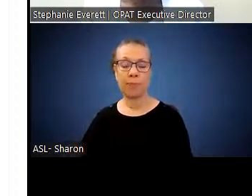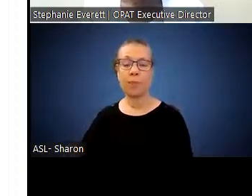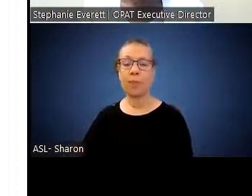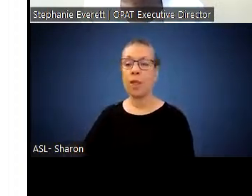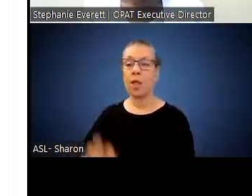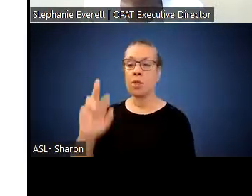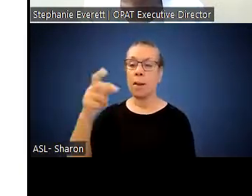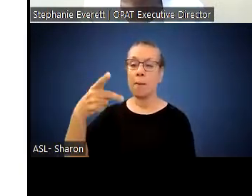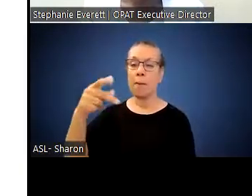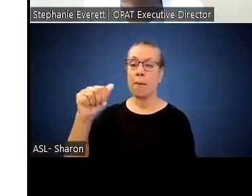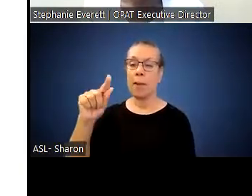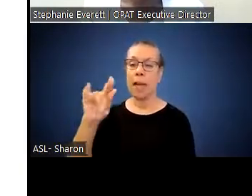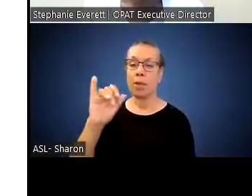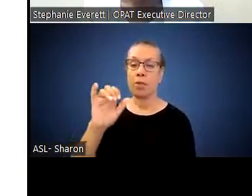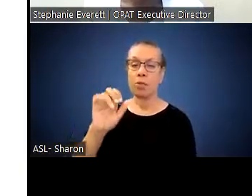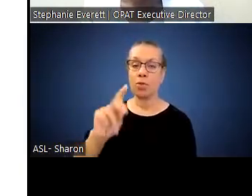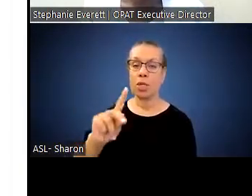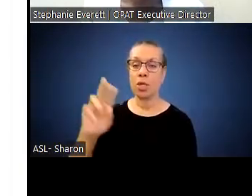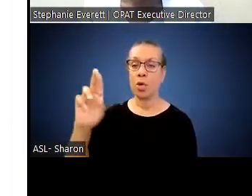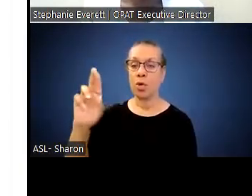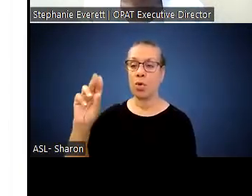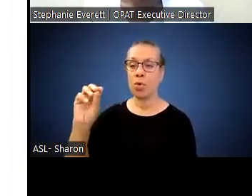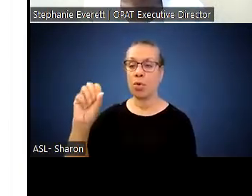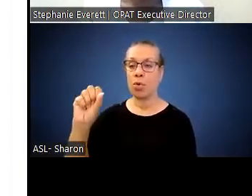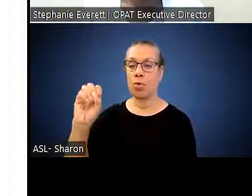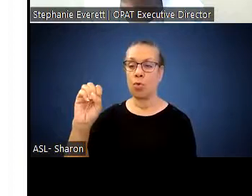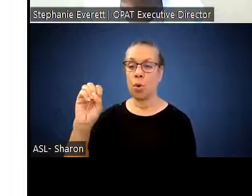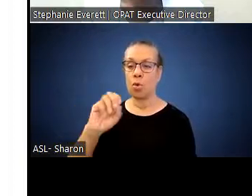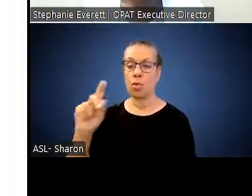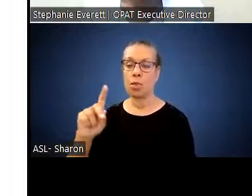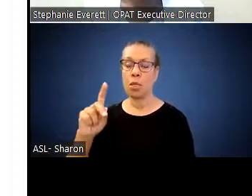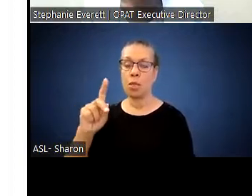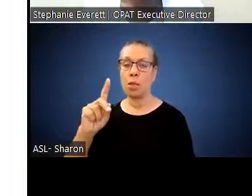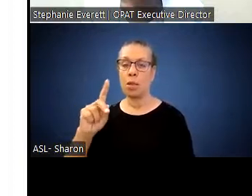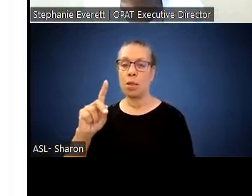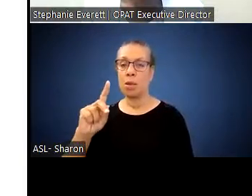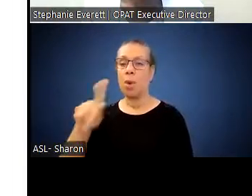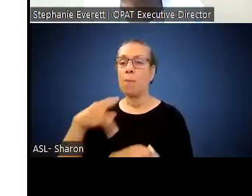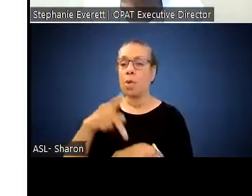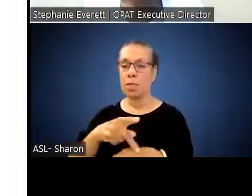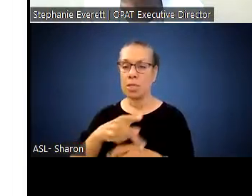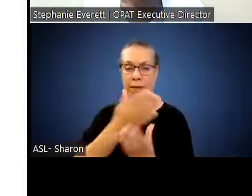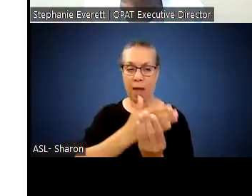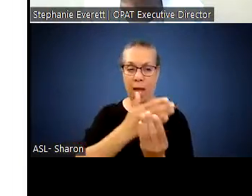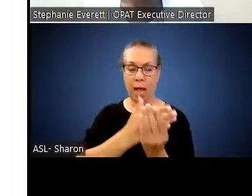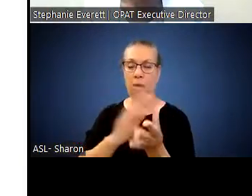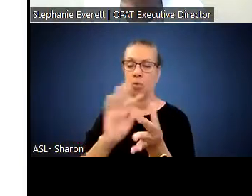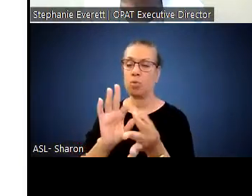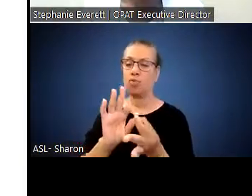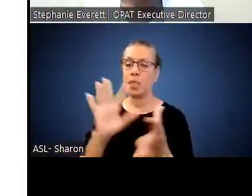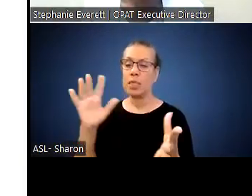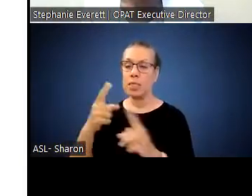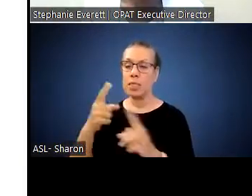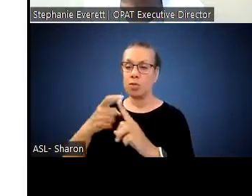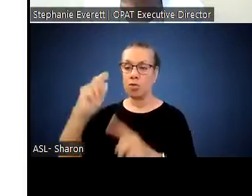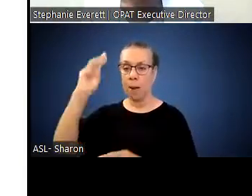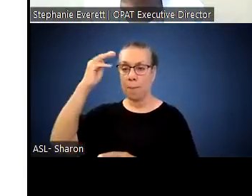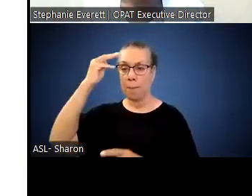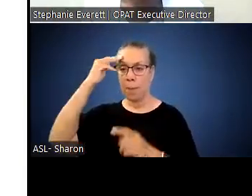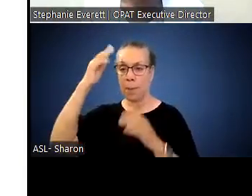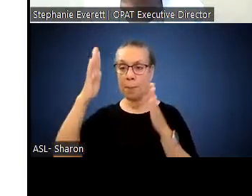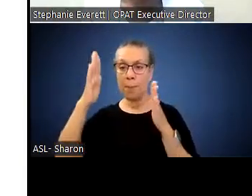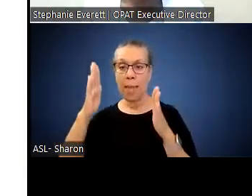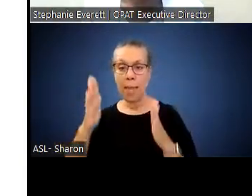Rose personnel file was released by the mayor,